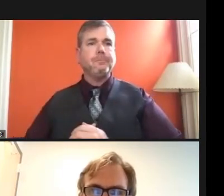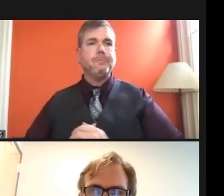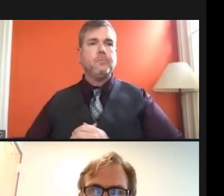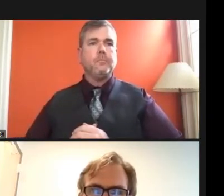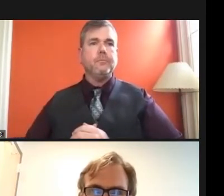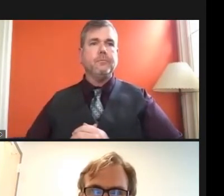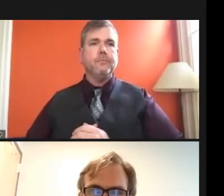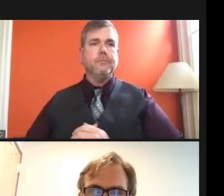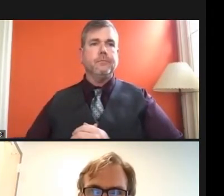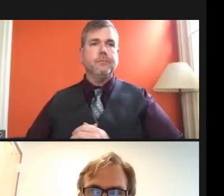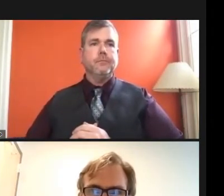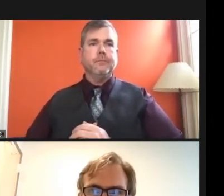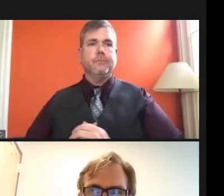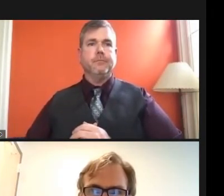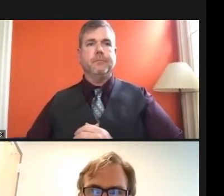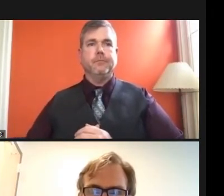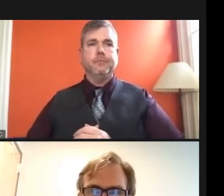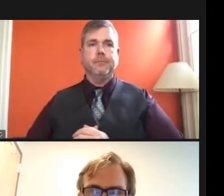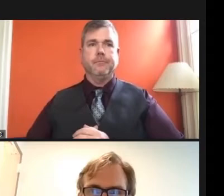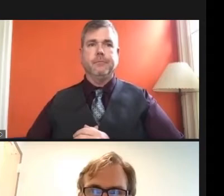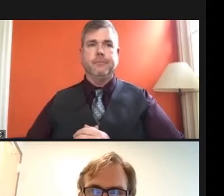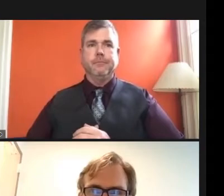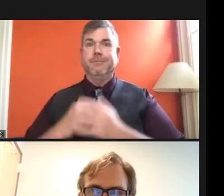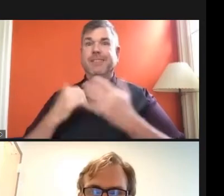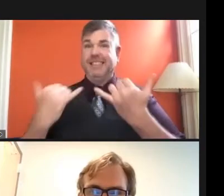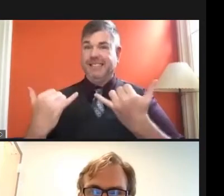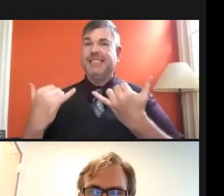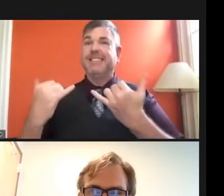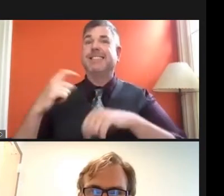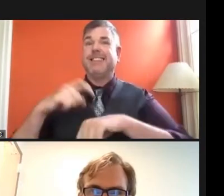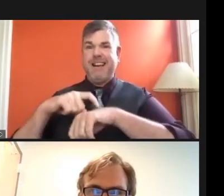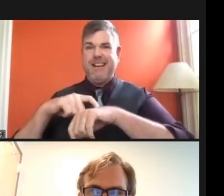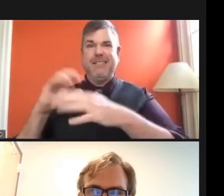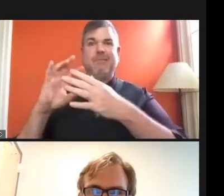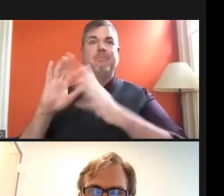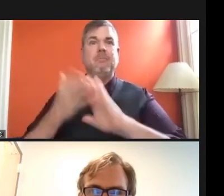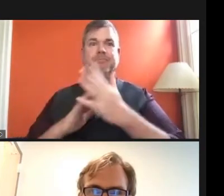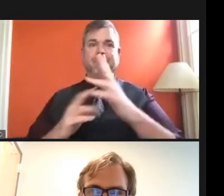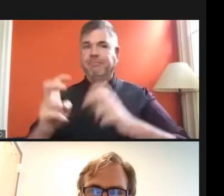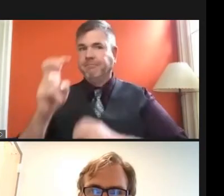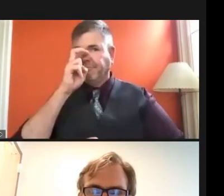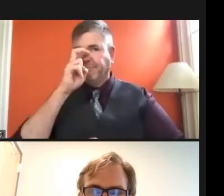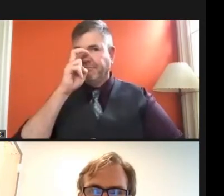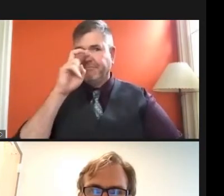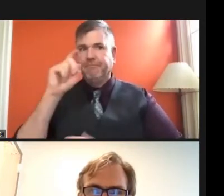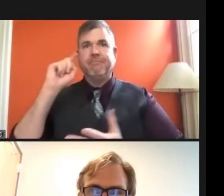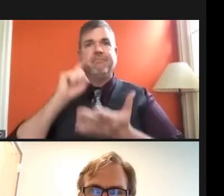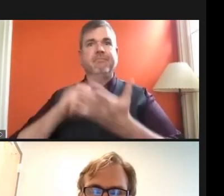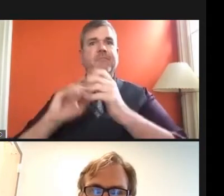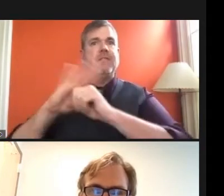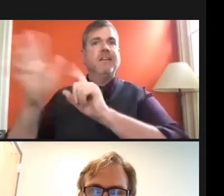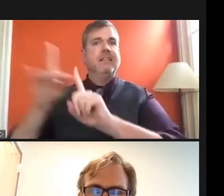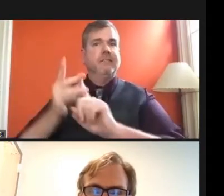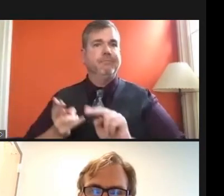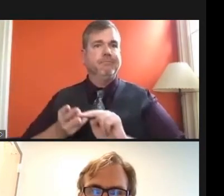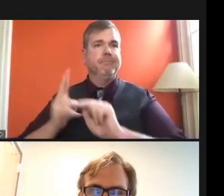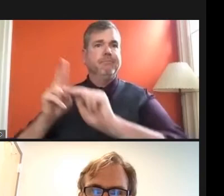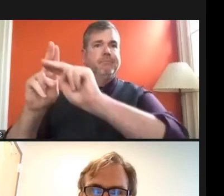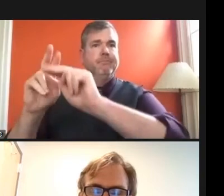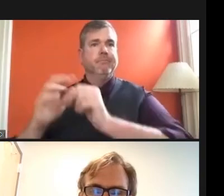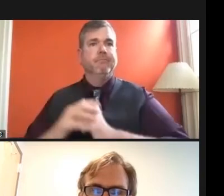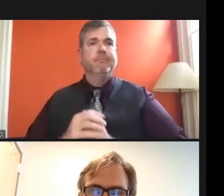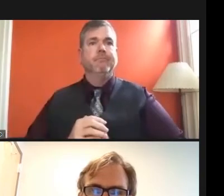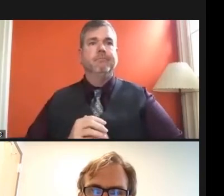We were watching cases rise, and there was the decision to hold back on some and yet continue to reopen others.